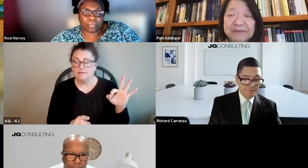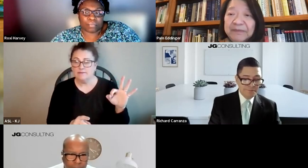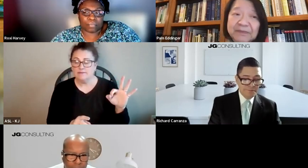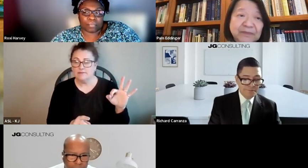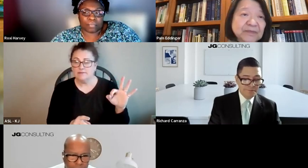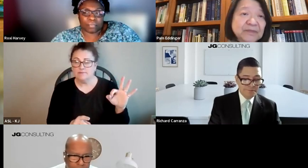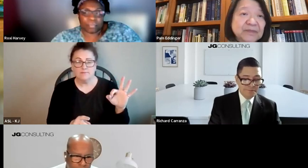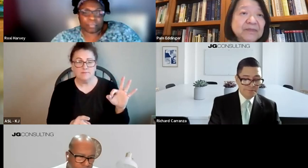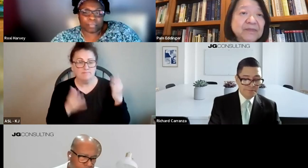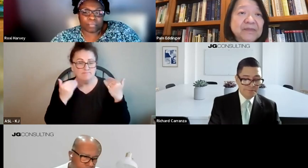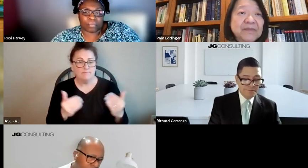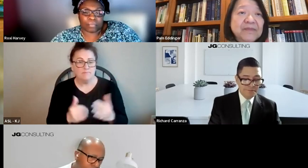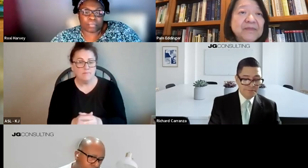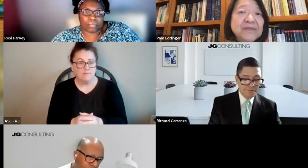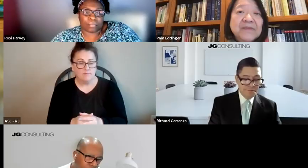presented.